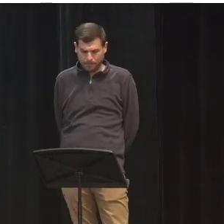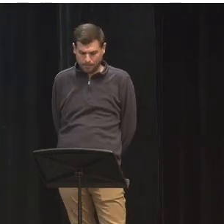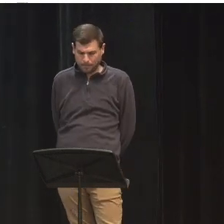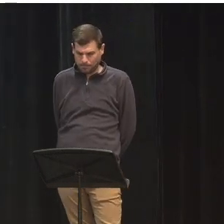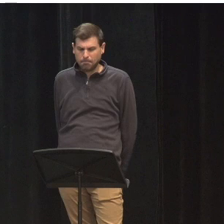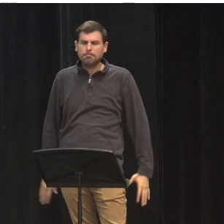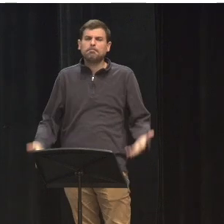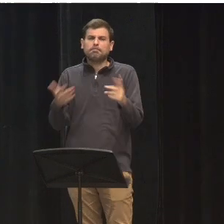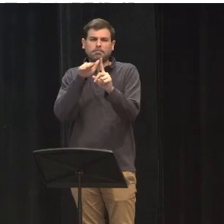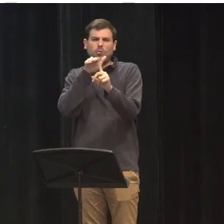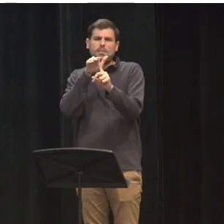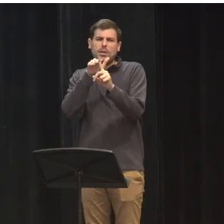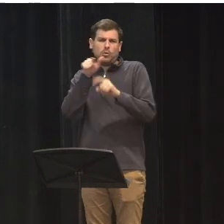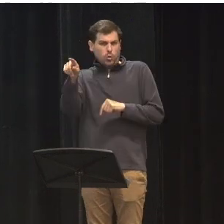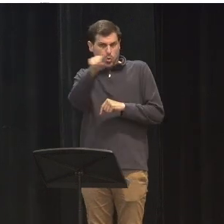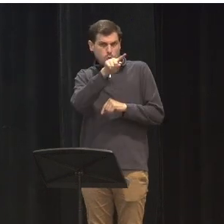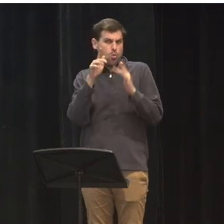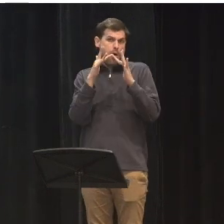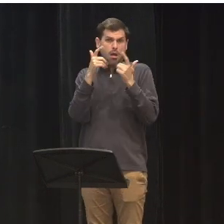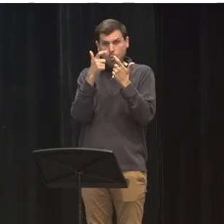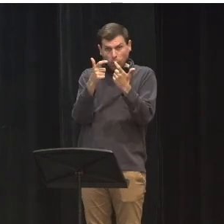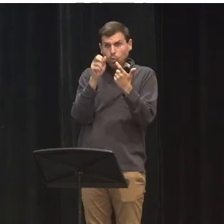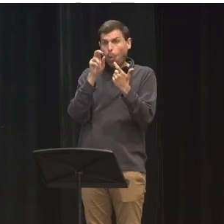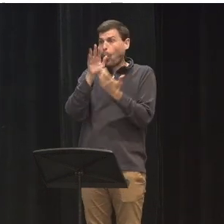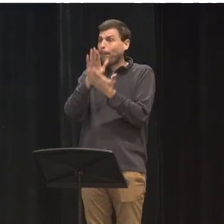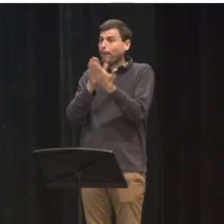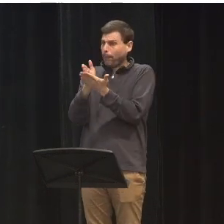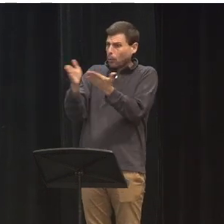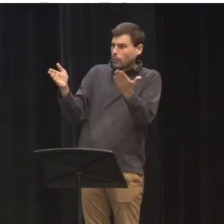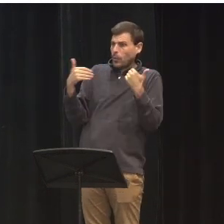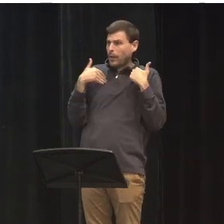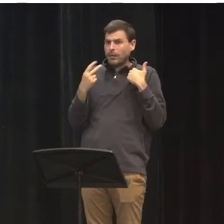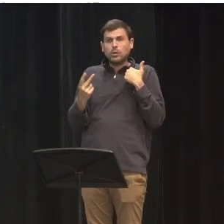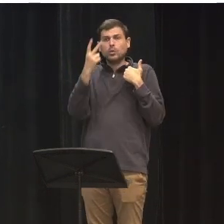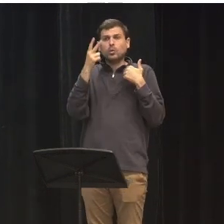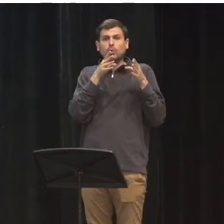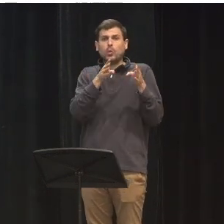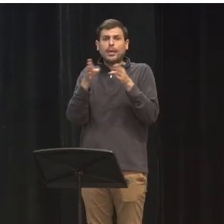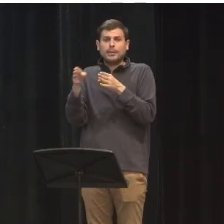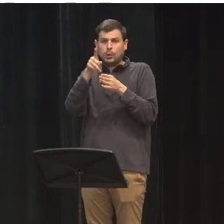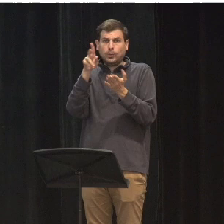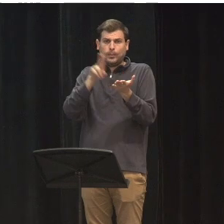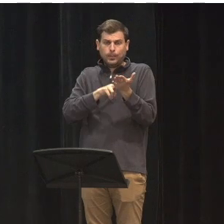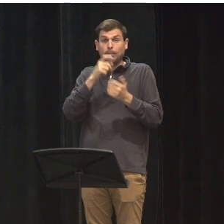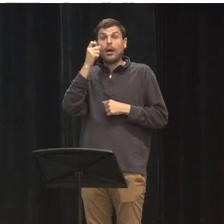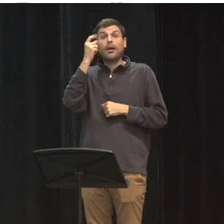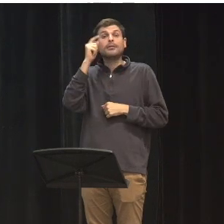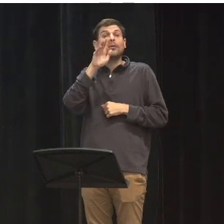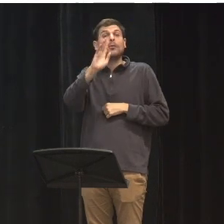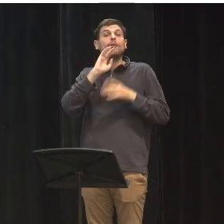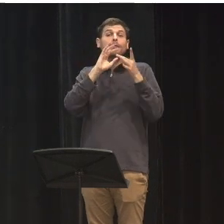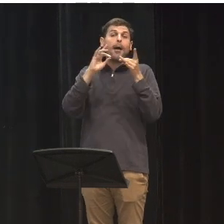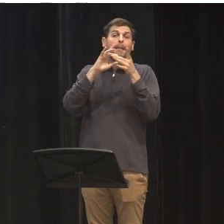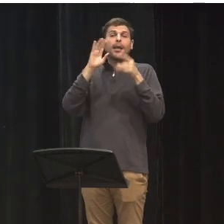So just a reminder for those online and anyone in person who wants to comment, comments that are made tonight,